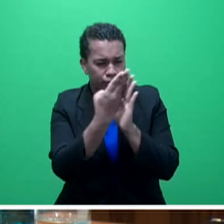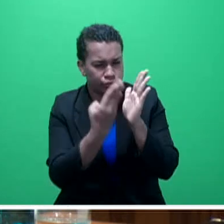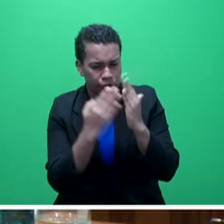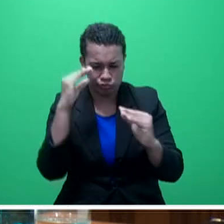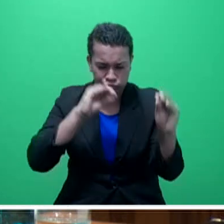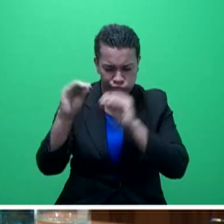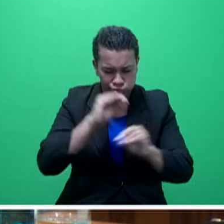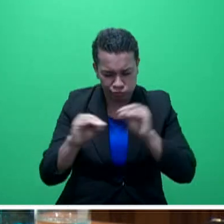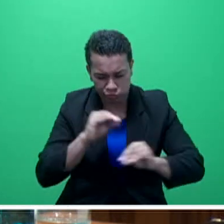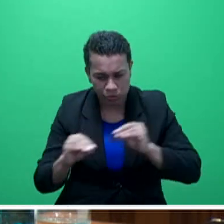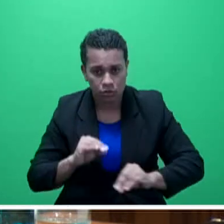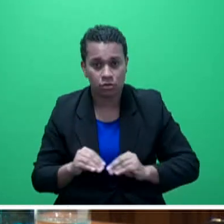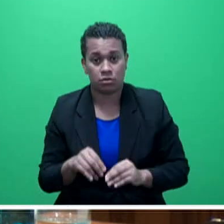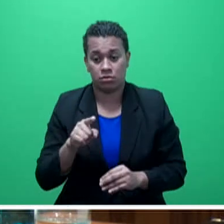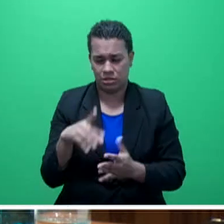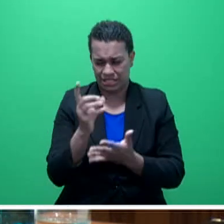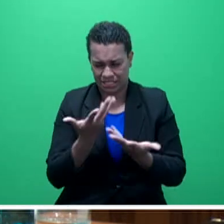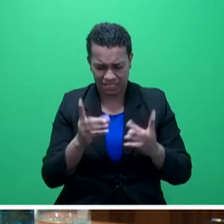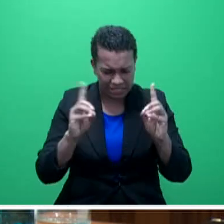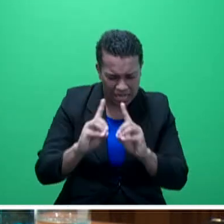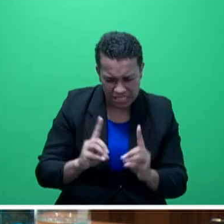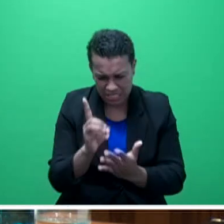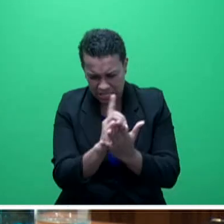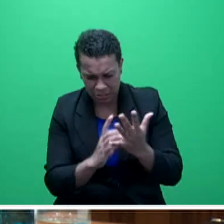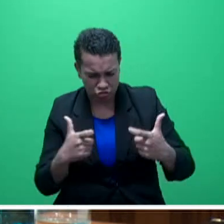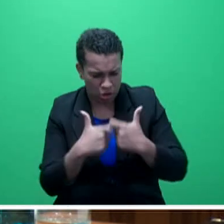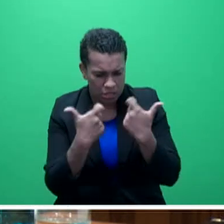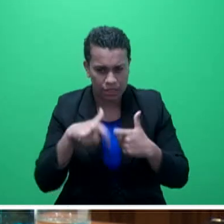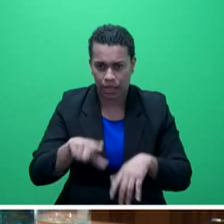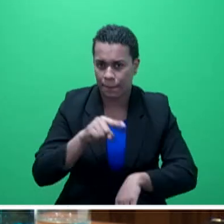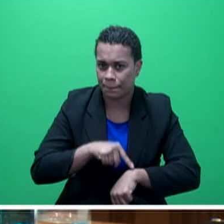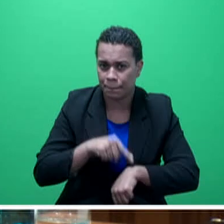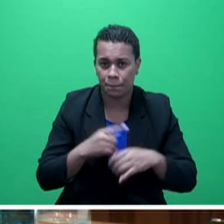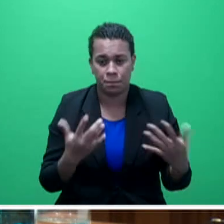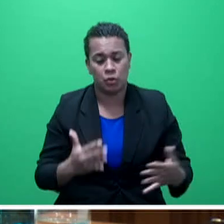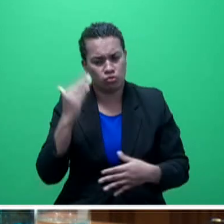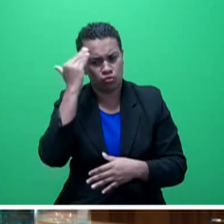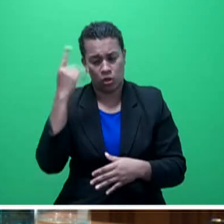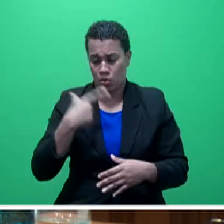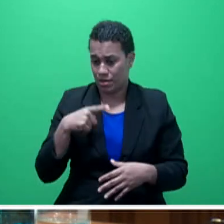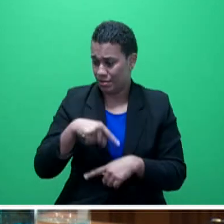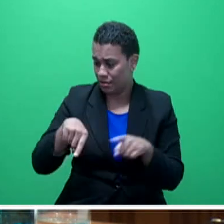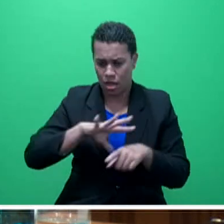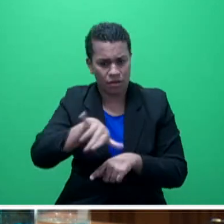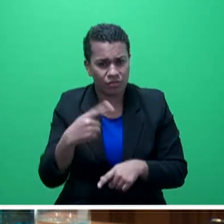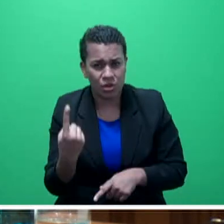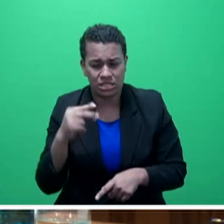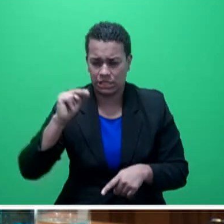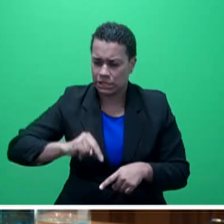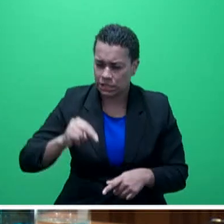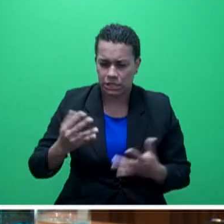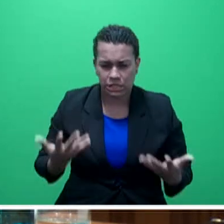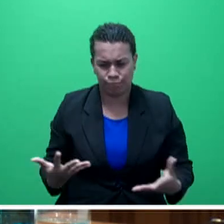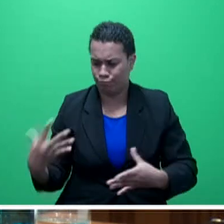times. Thoughtful because it takes into account everyone's needs by not raising VAT, personal or corporate